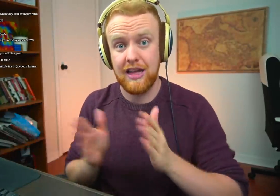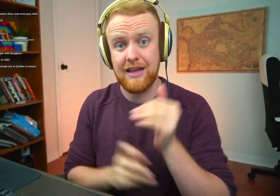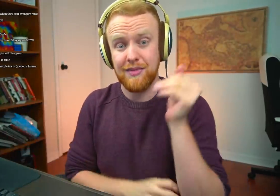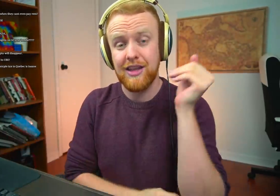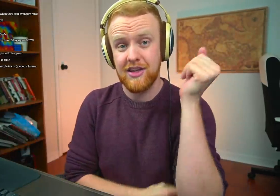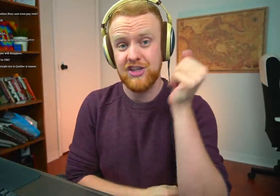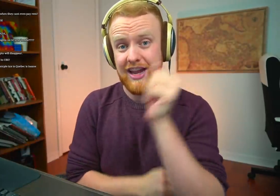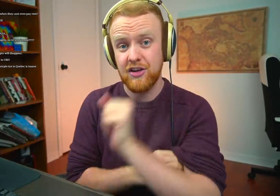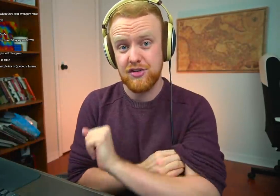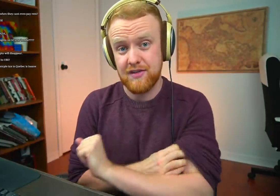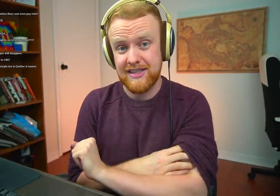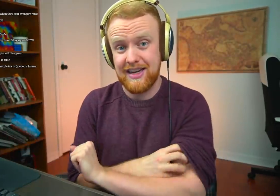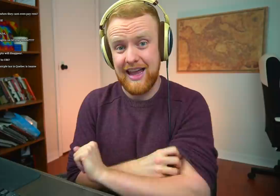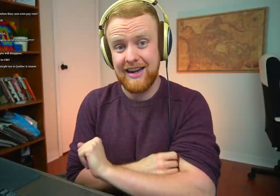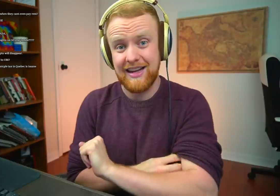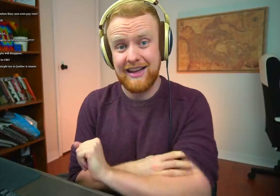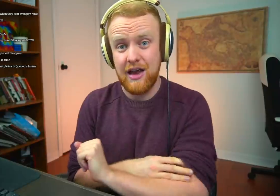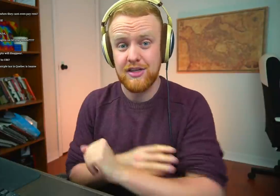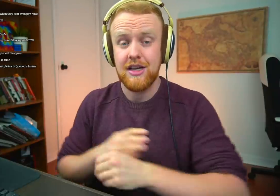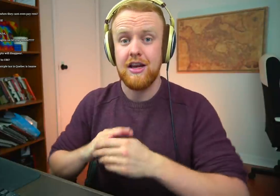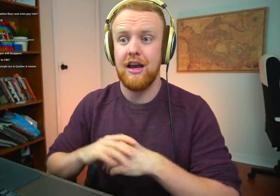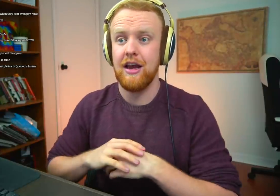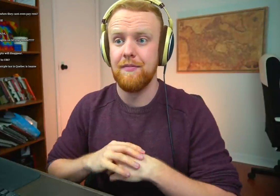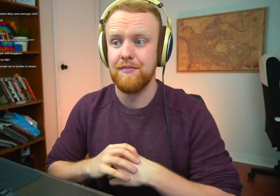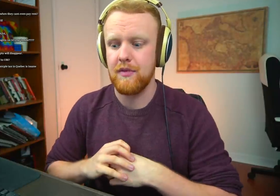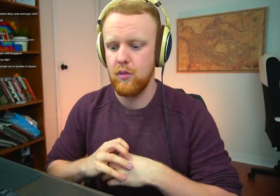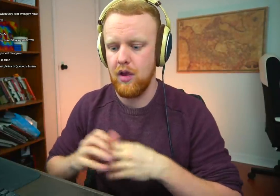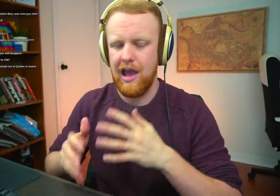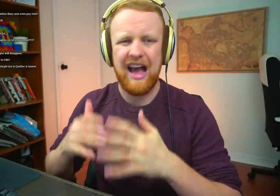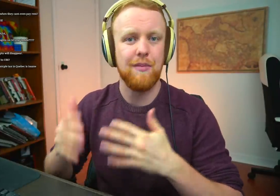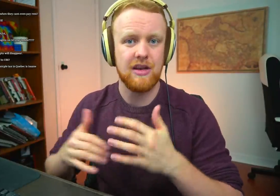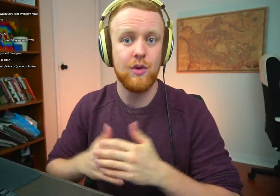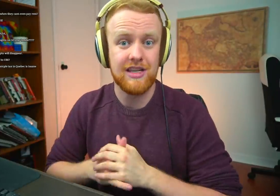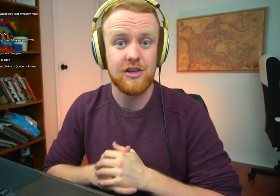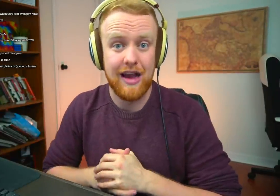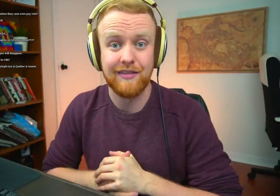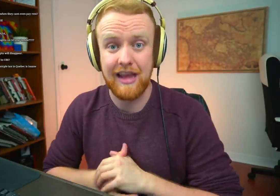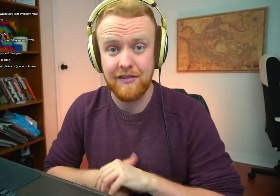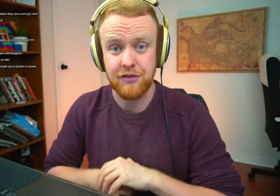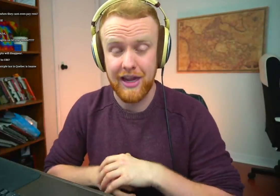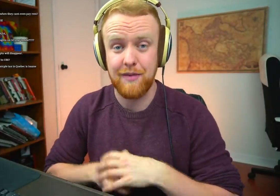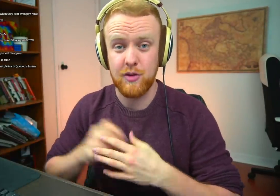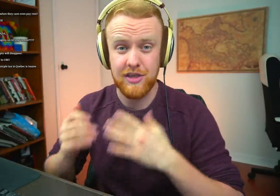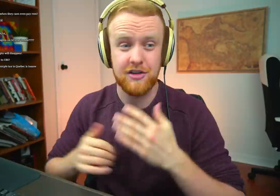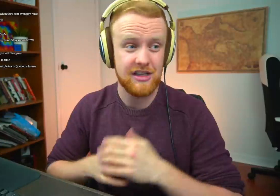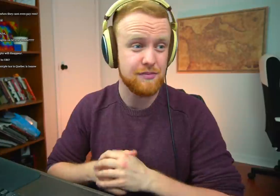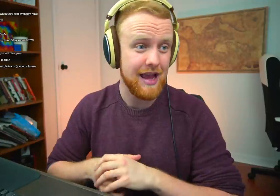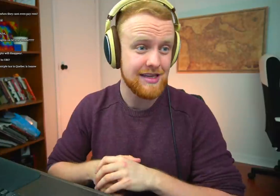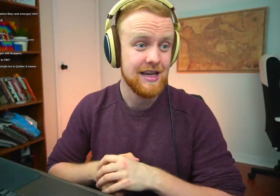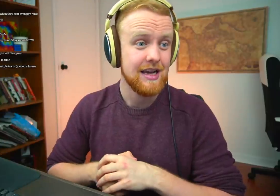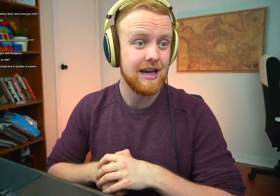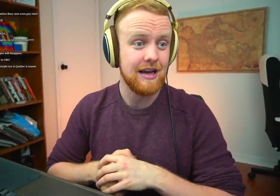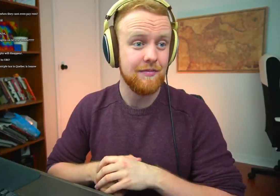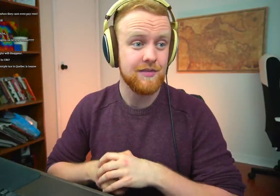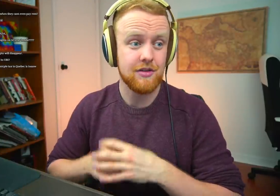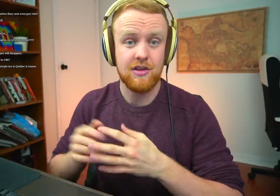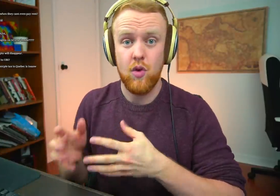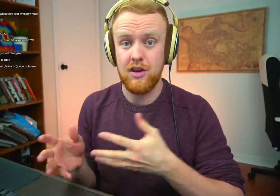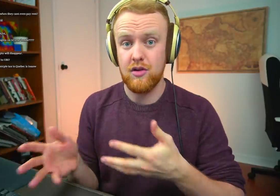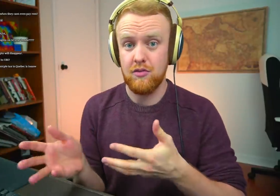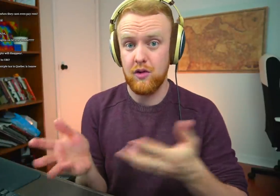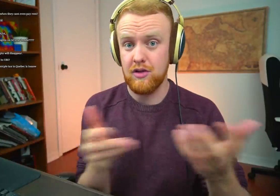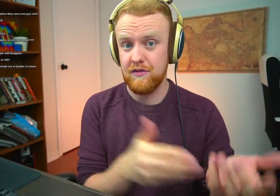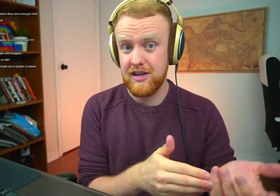your claim, right? You can check on your Service Canada account how many weeks you have left, right? How many weeks you can expect.